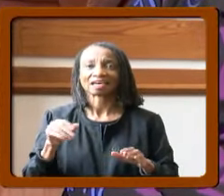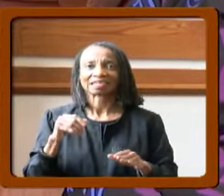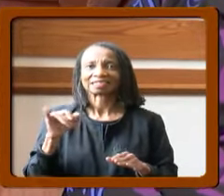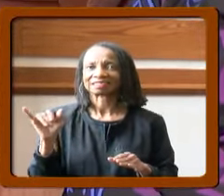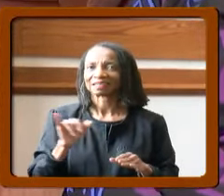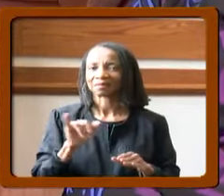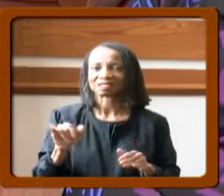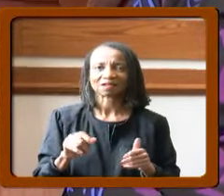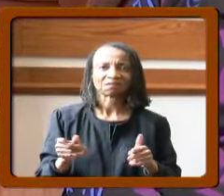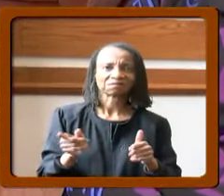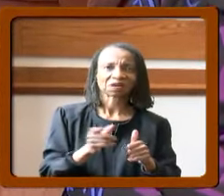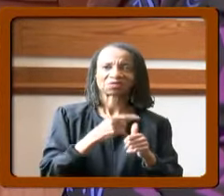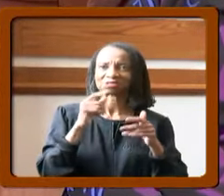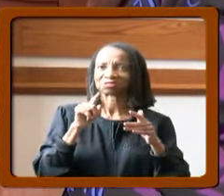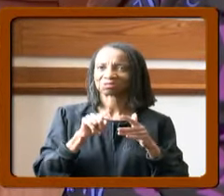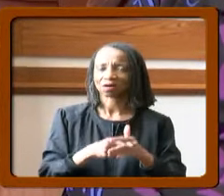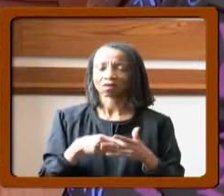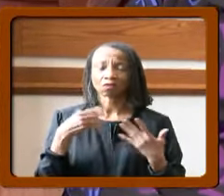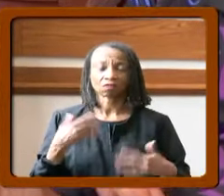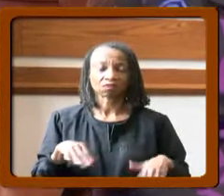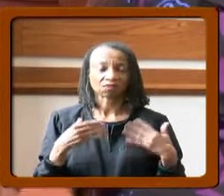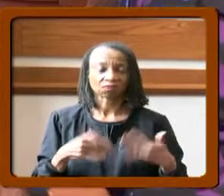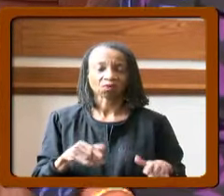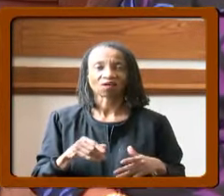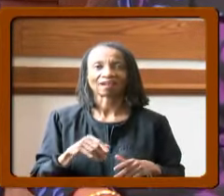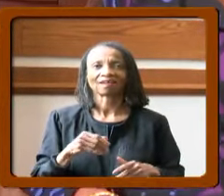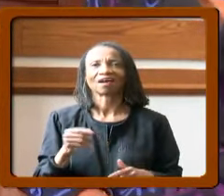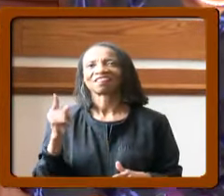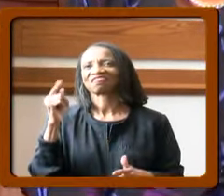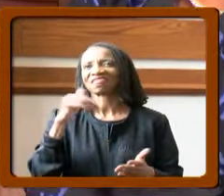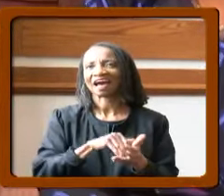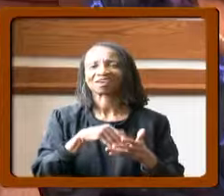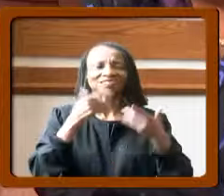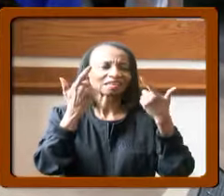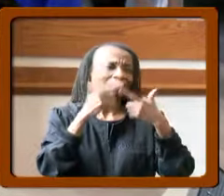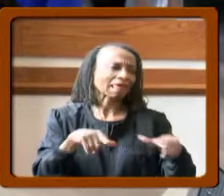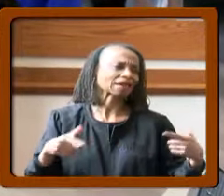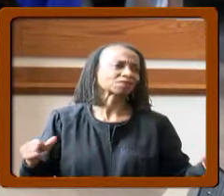begun, all for 1,000 tongues to sing.